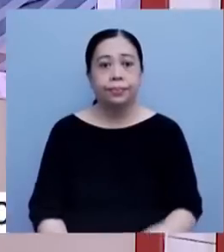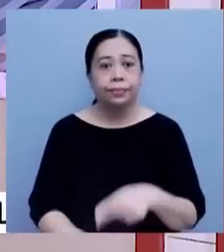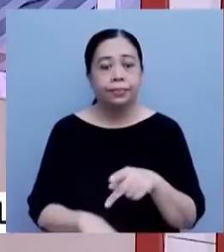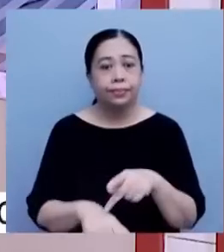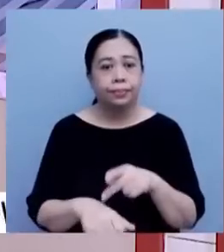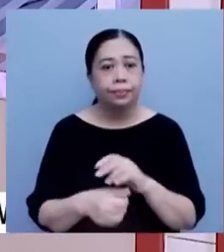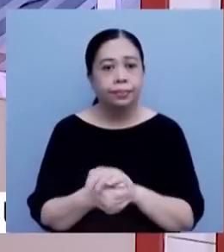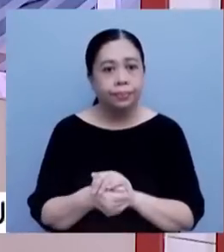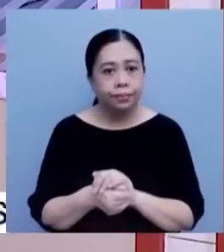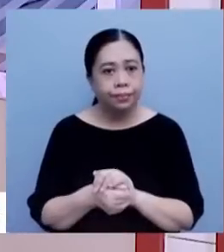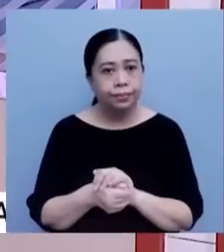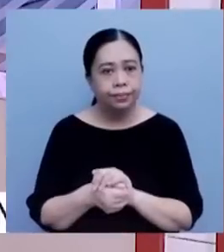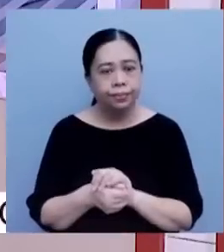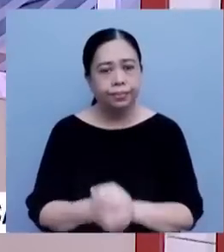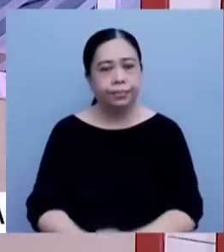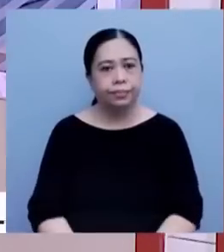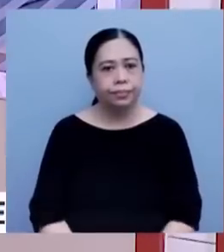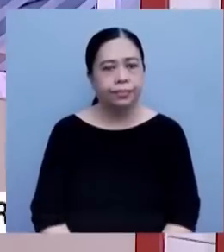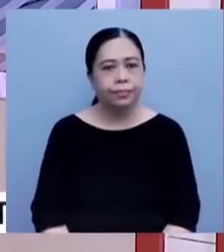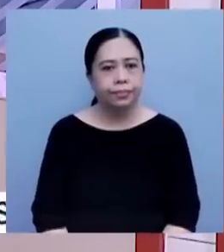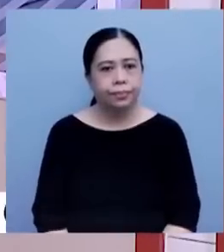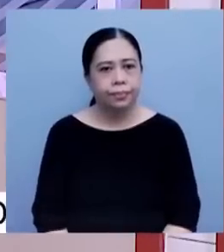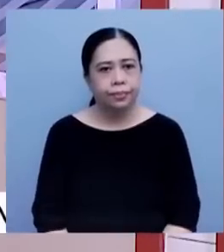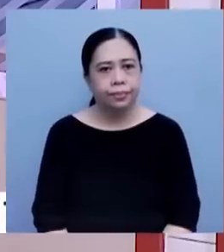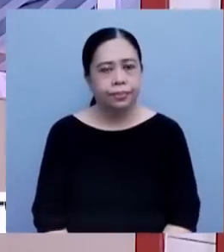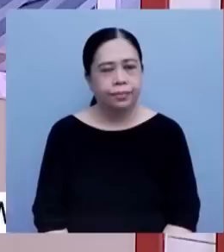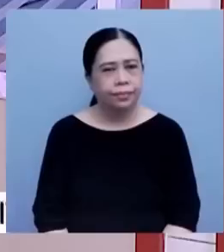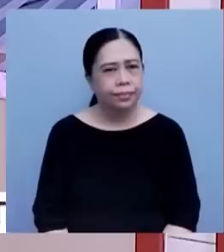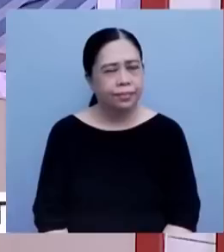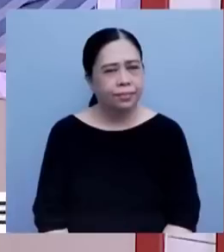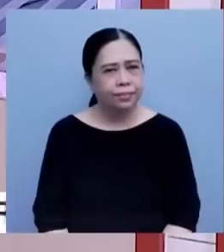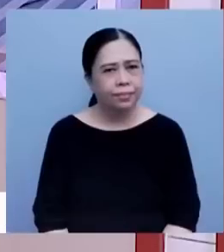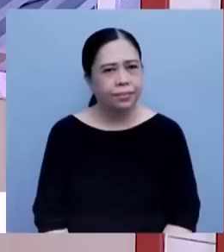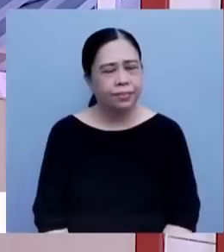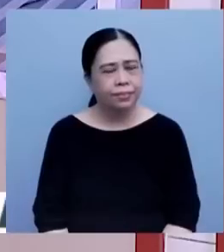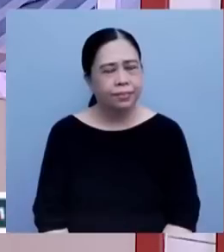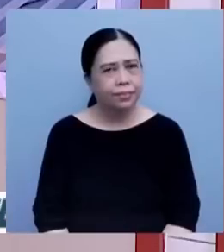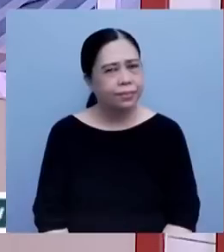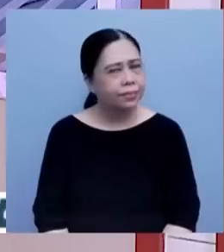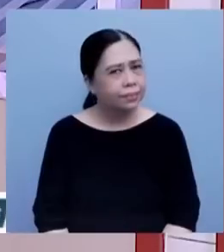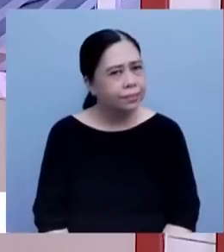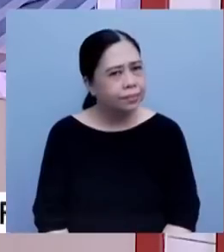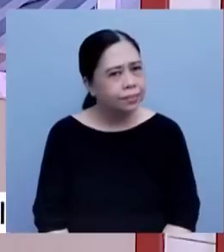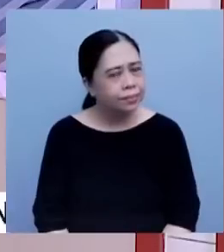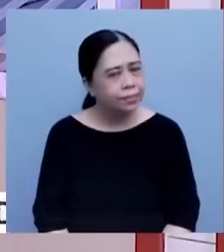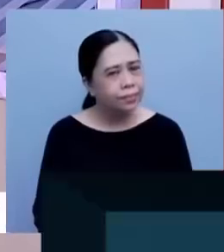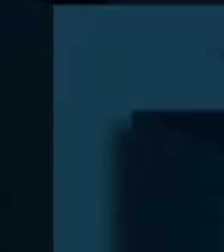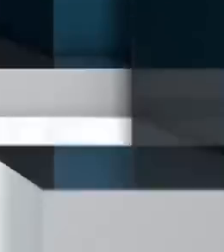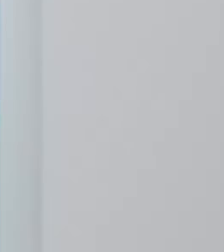hospitals stand to get less funding next year as the health department faces a budget cut. We have this report.